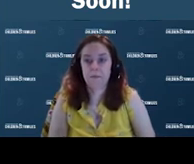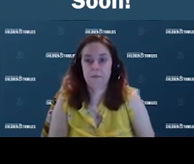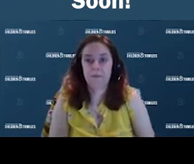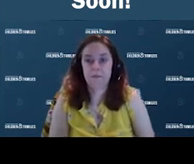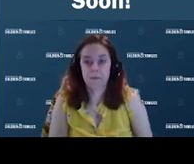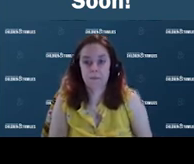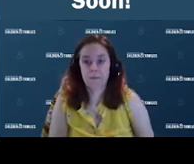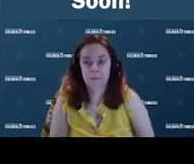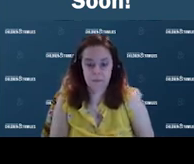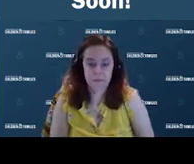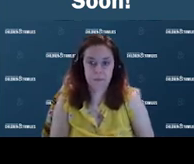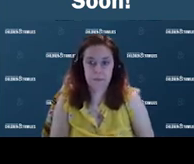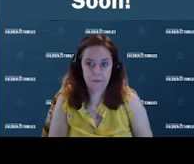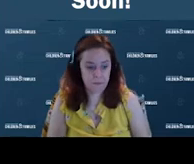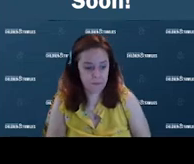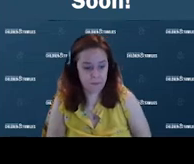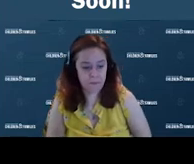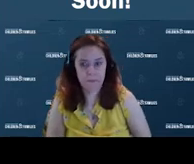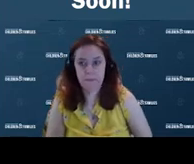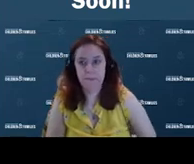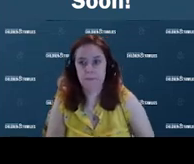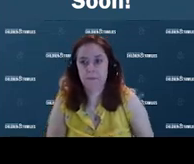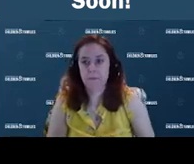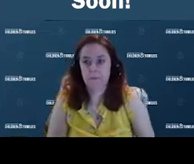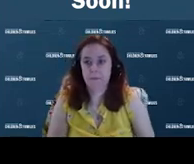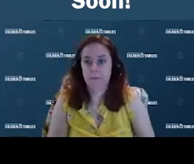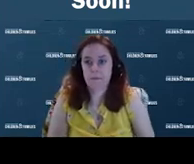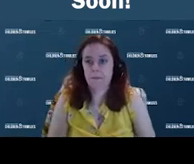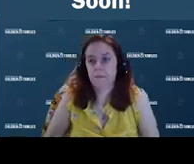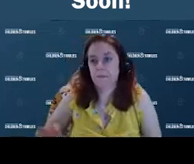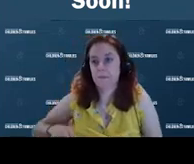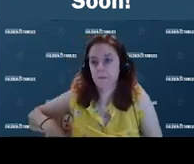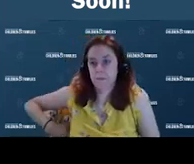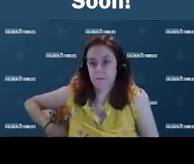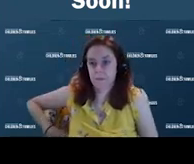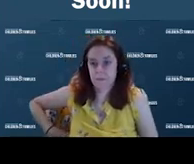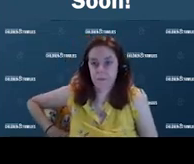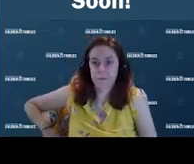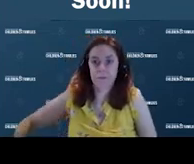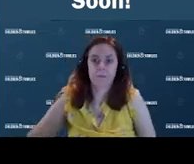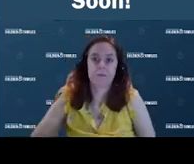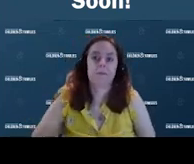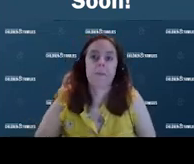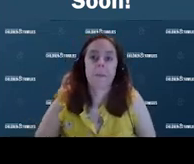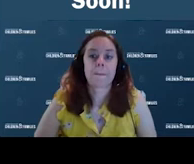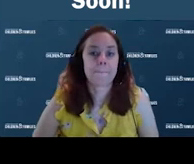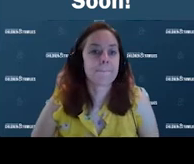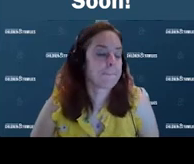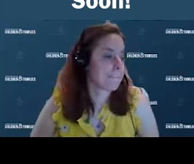www.ecfr.gov, and we will drop a link in the chat so you can see where that website is